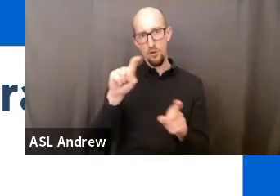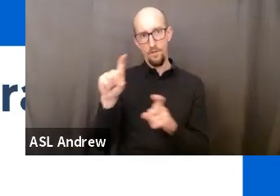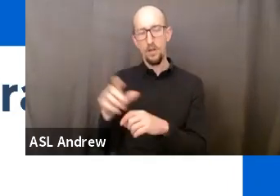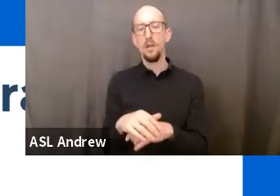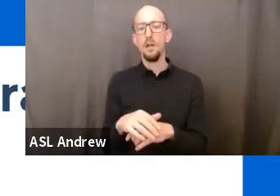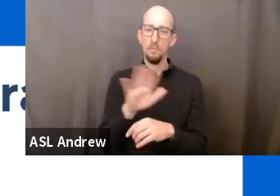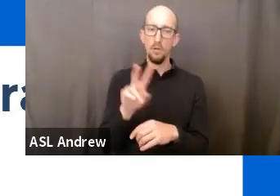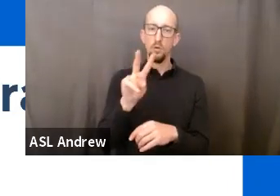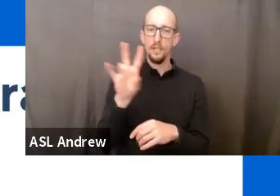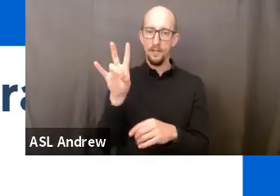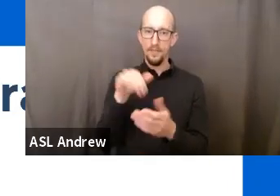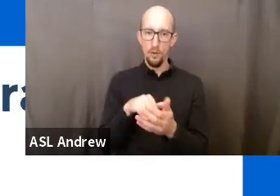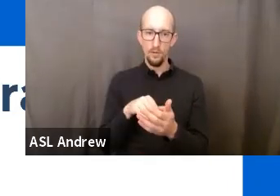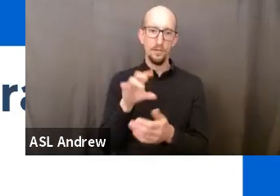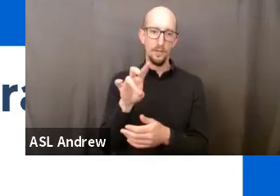22,736.